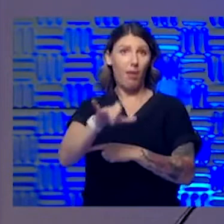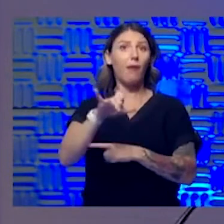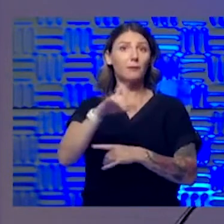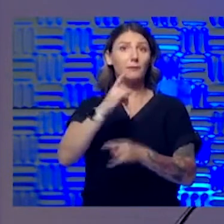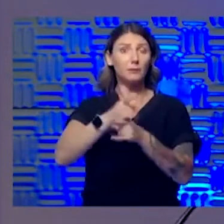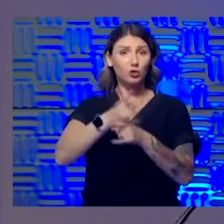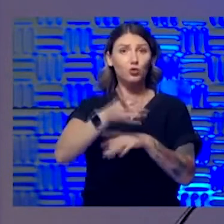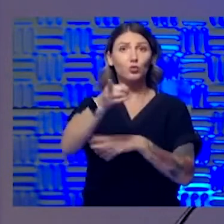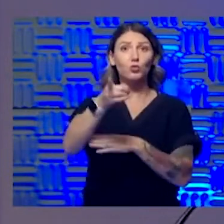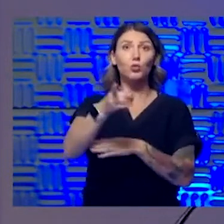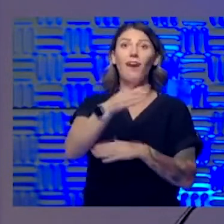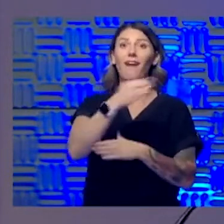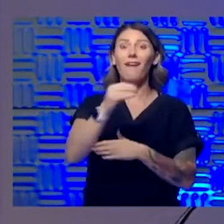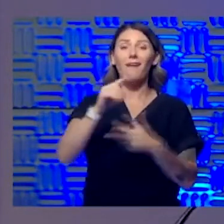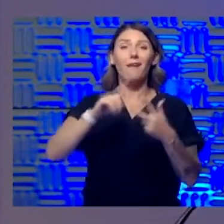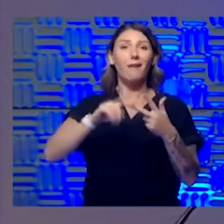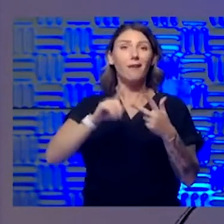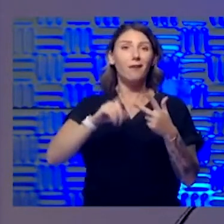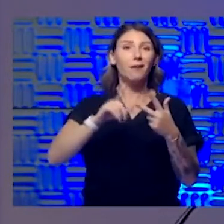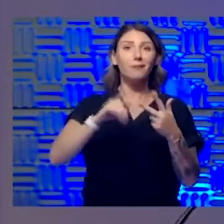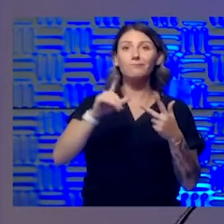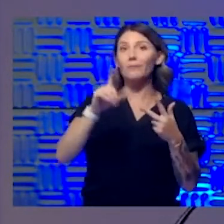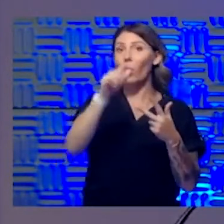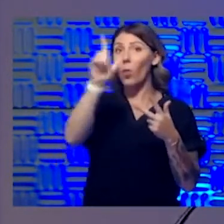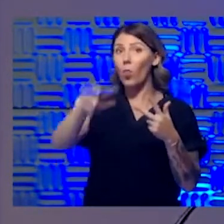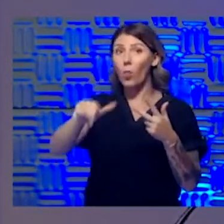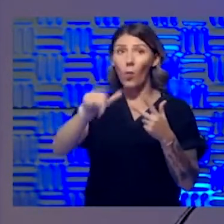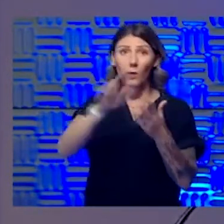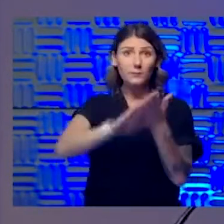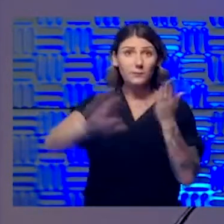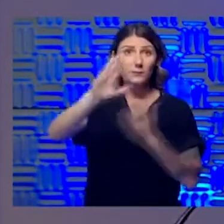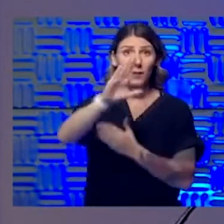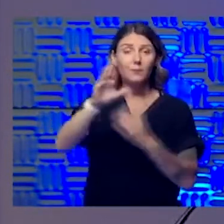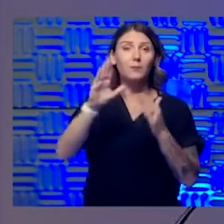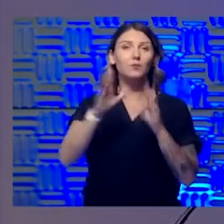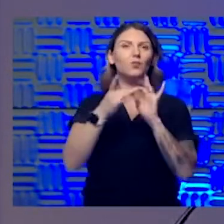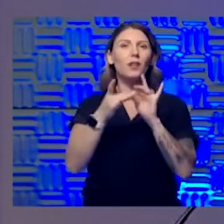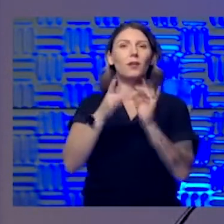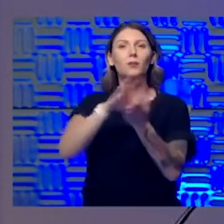out on the Lawrence campus associated with the School of Pharmacy. So it's a